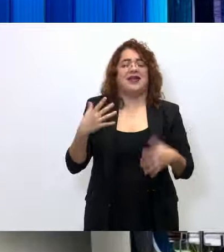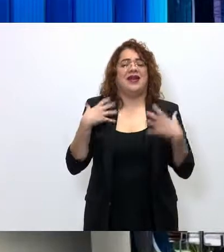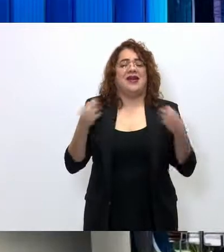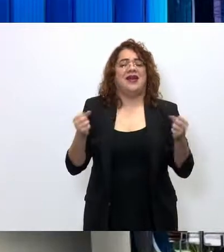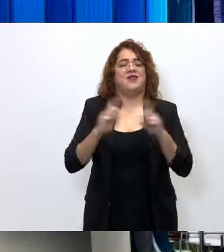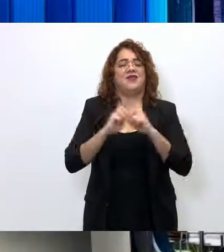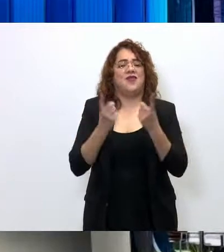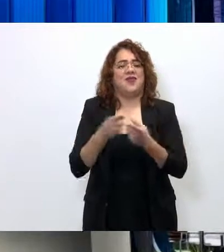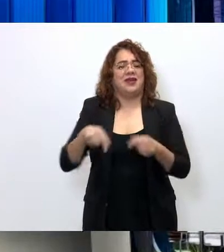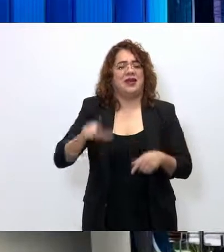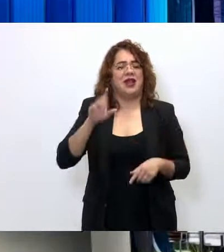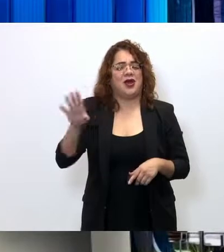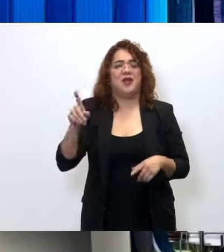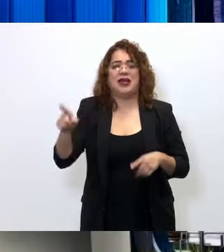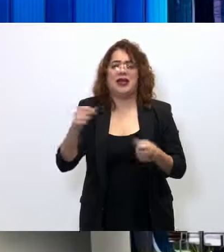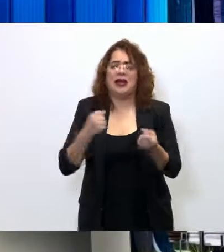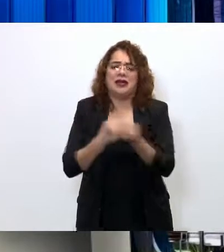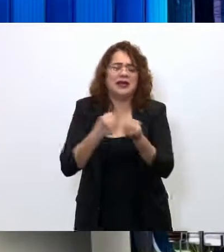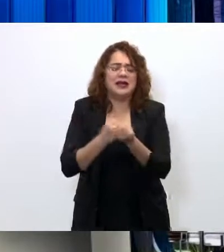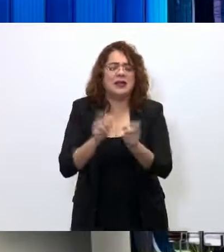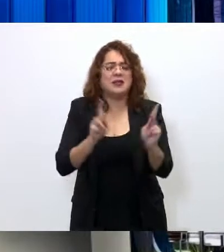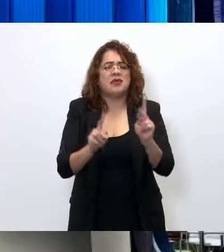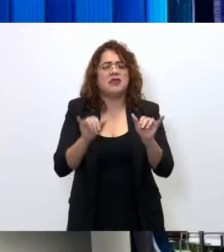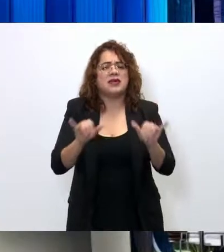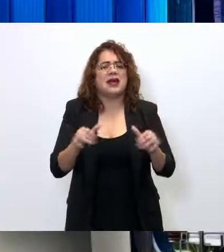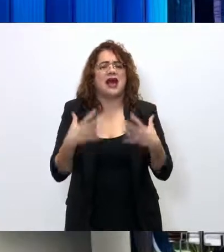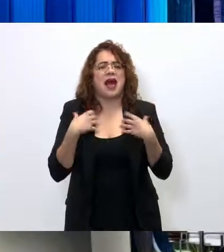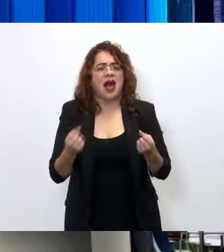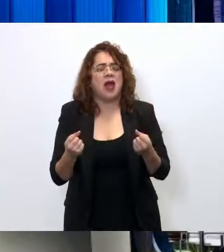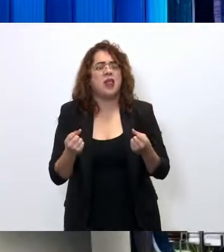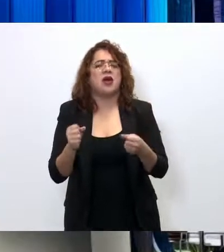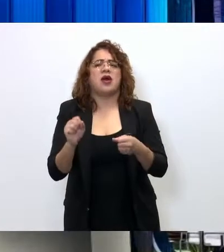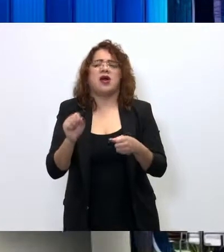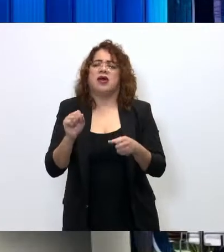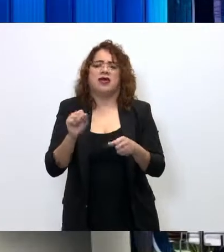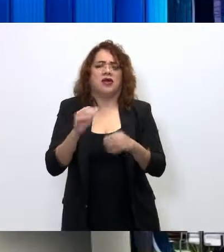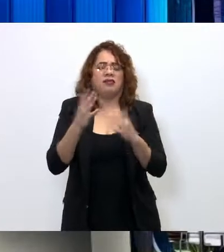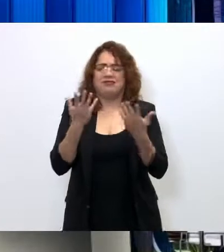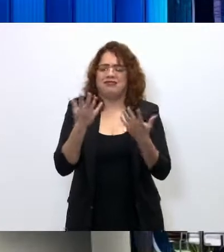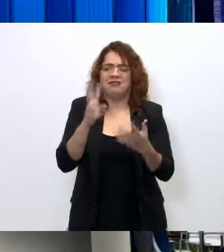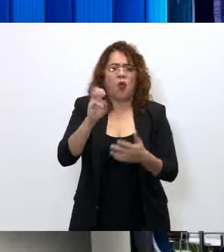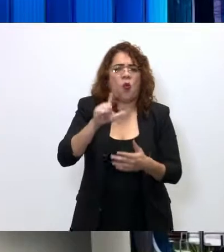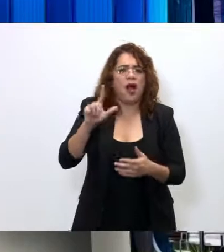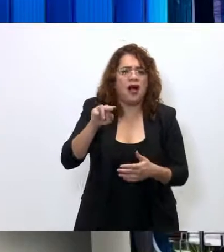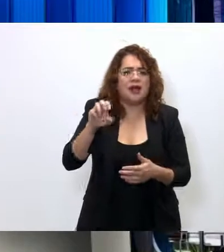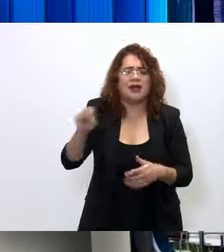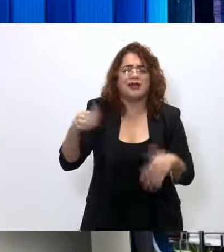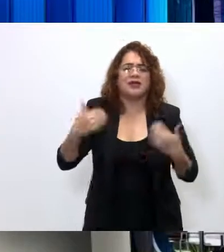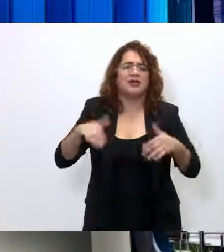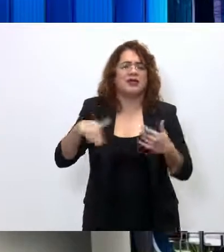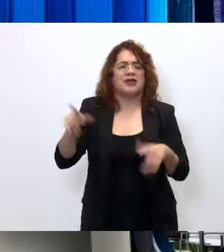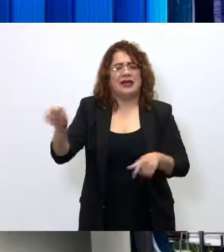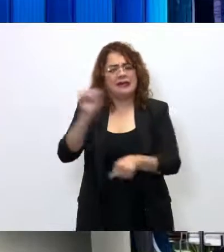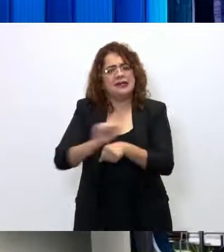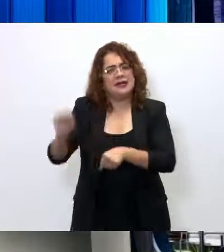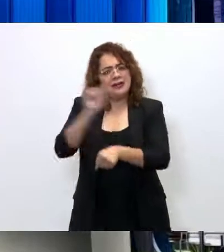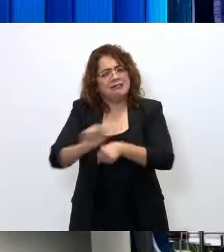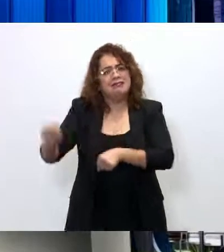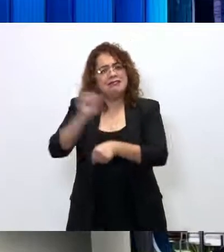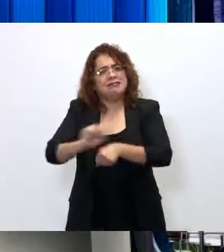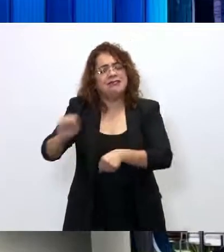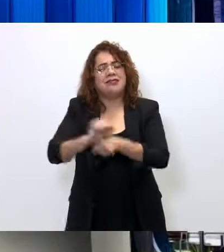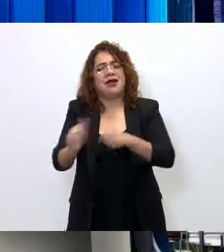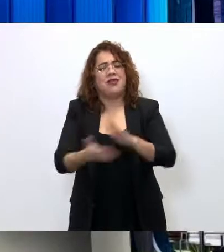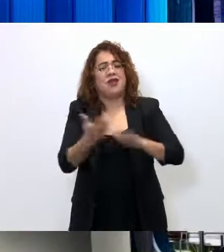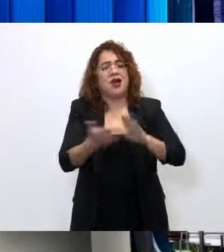safe, healthy, and well. They're doing a yeoman's job really right now addressing the pandemic while also operating more than 40 programs across the